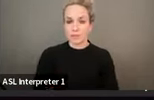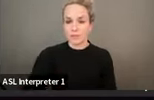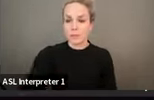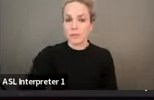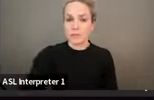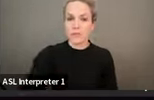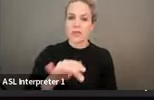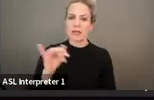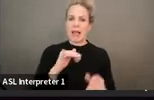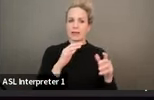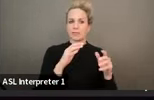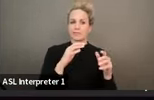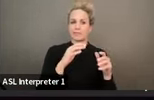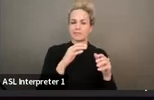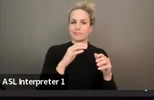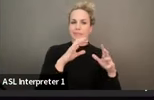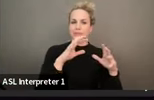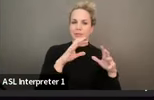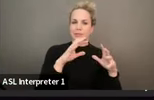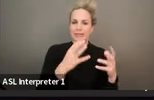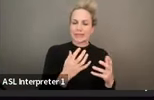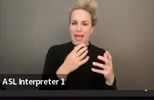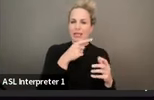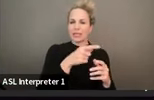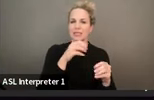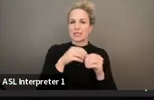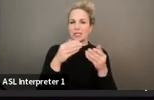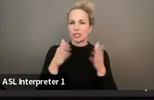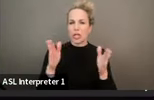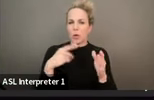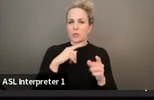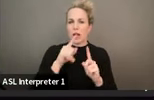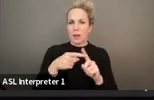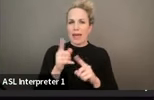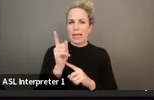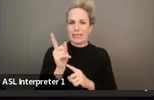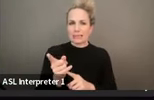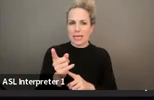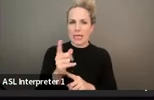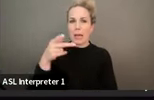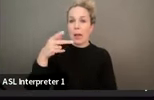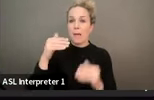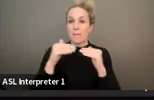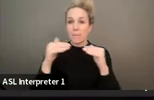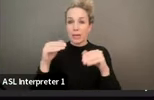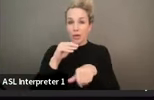of this one is engineering research, we'll kind of talk about in just a second. But Peer counseling is really